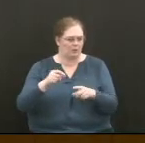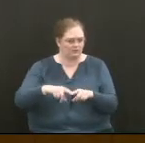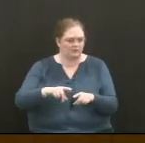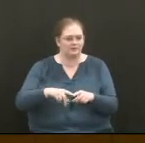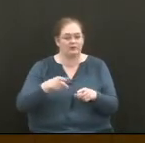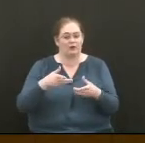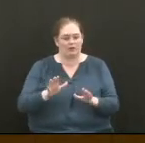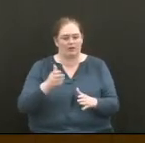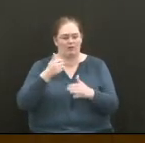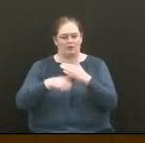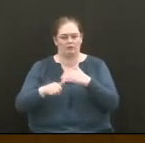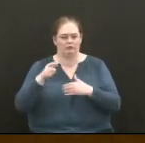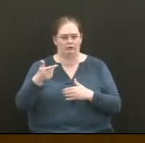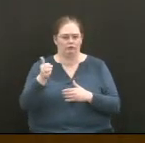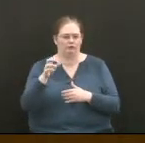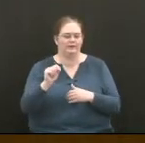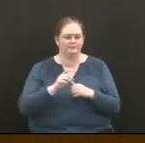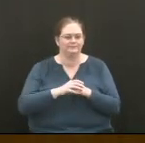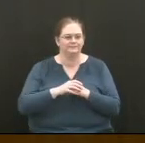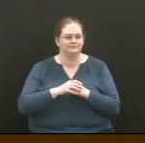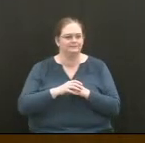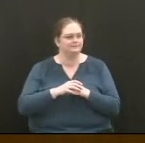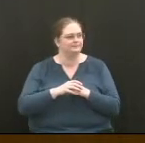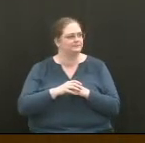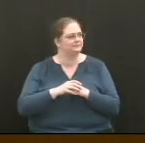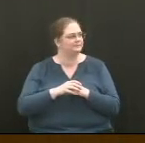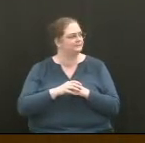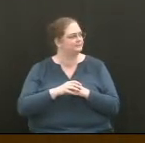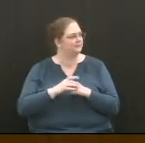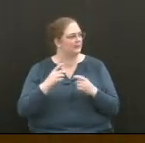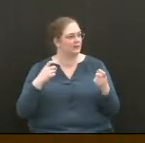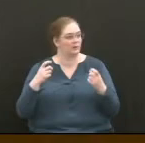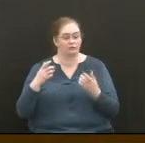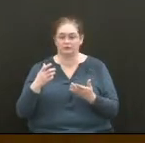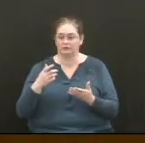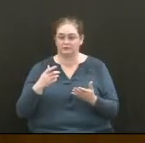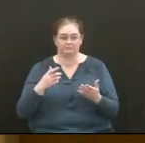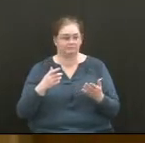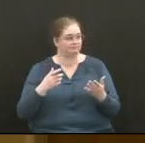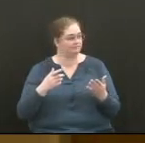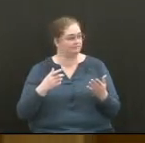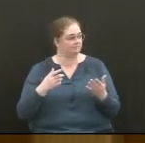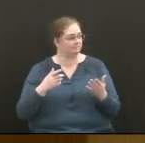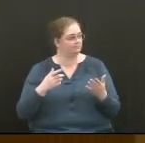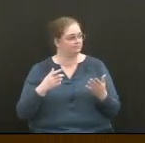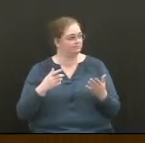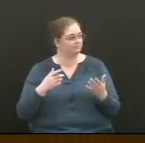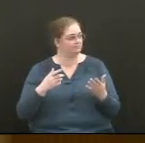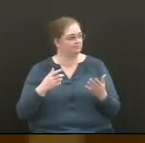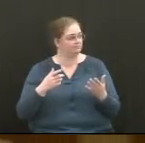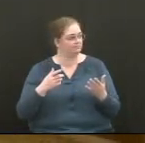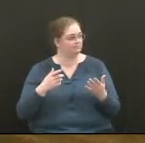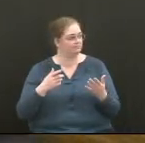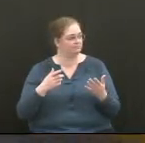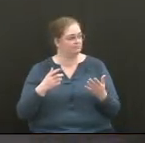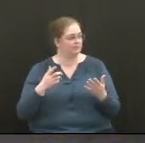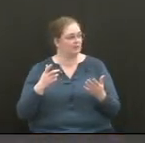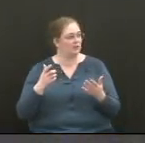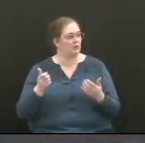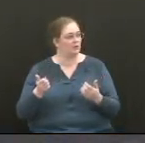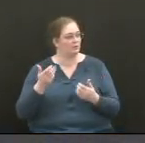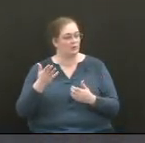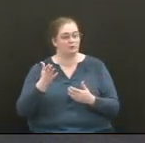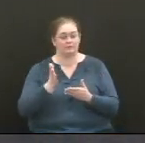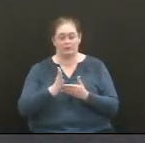allowable under the GEMS grant. So. Okay. Questions? Okay. All those. I guess. Do we have a motion for the